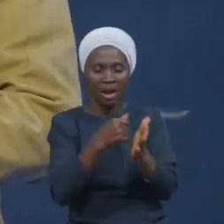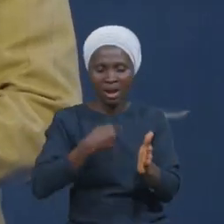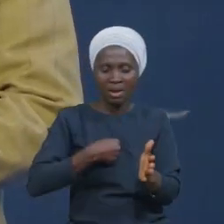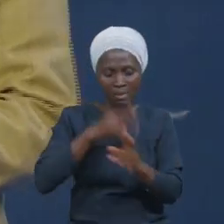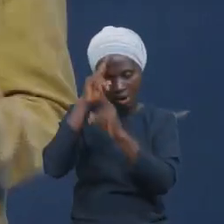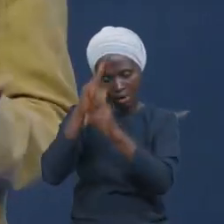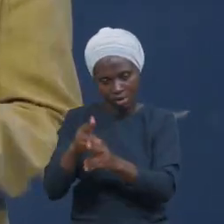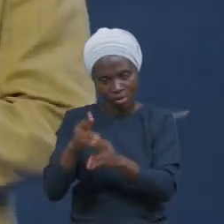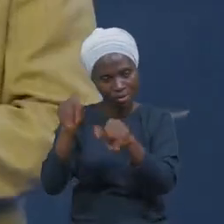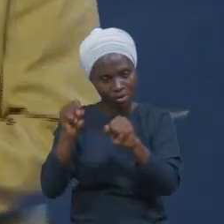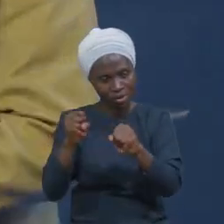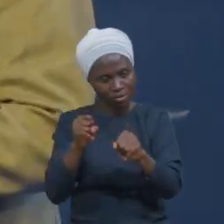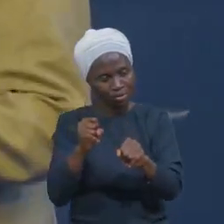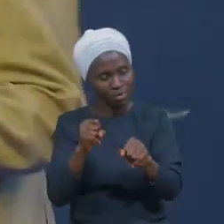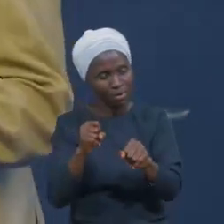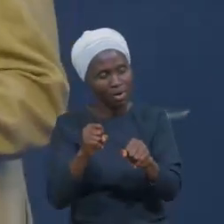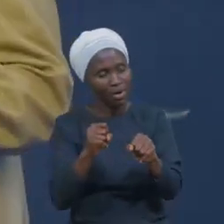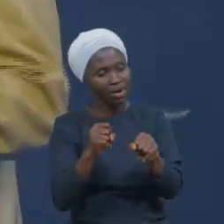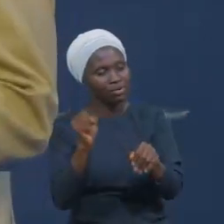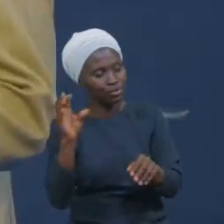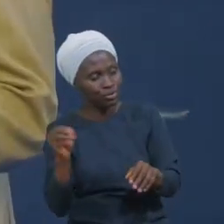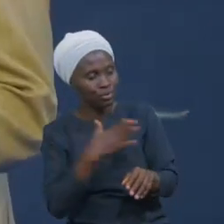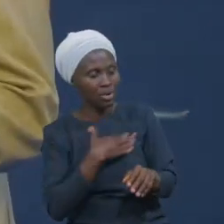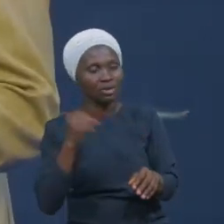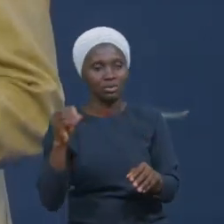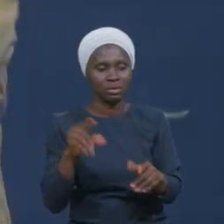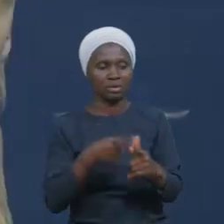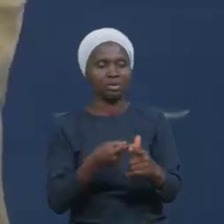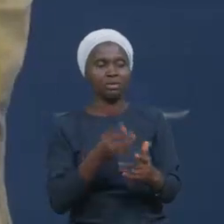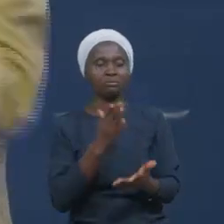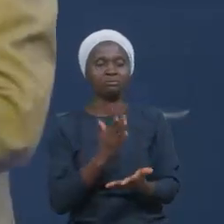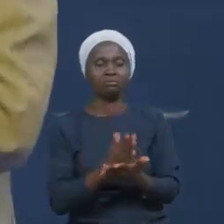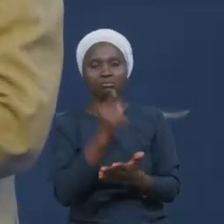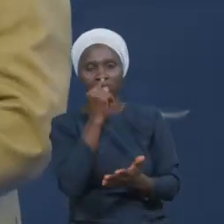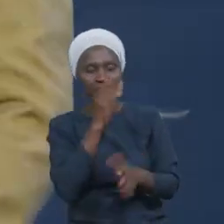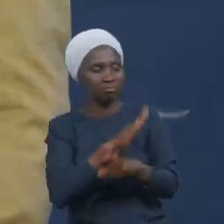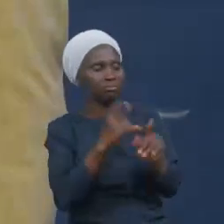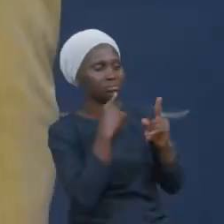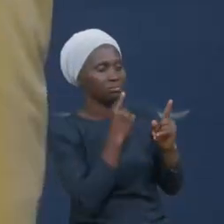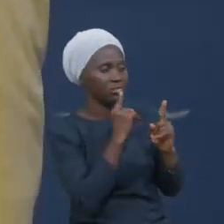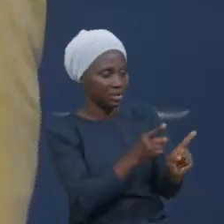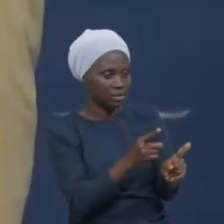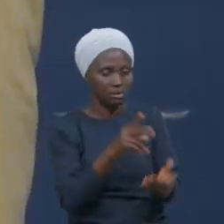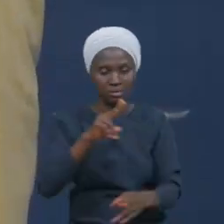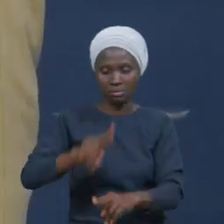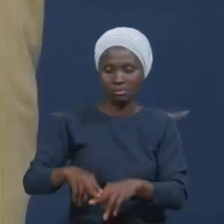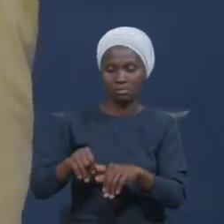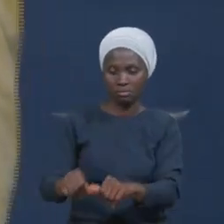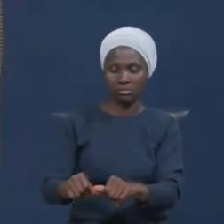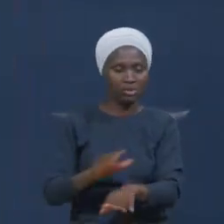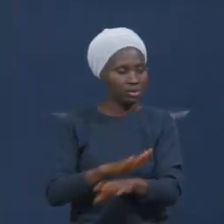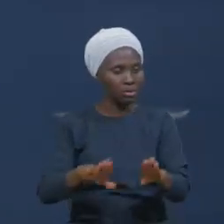so. And then you don't answer anymore. You sit down there. You didn't need to open the